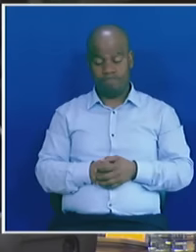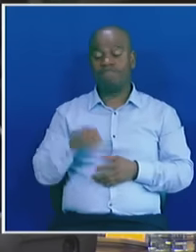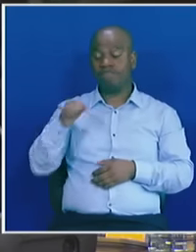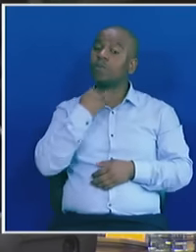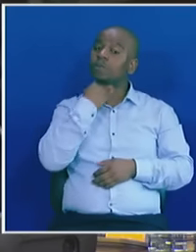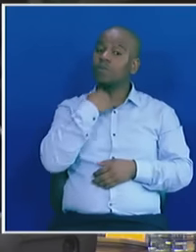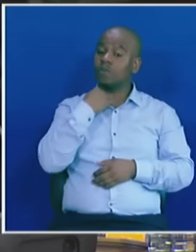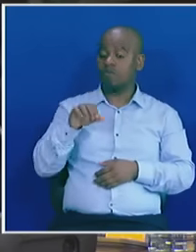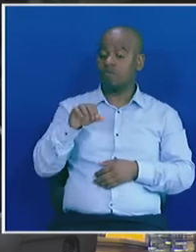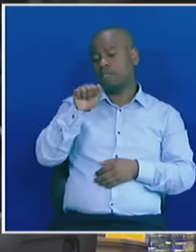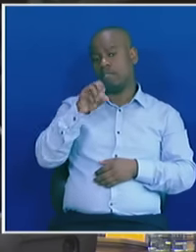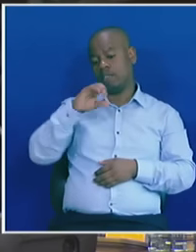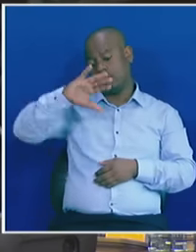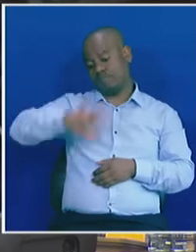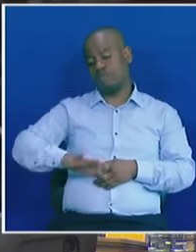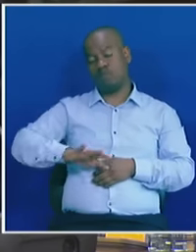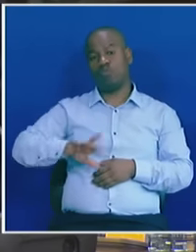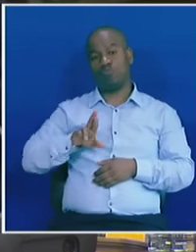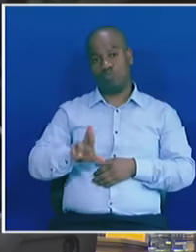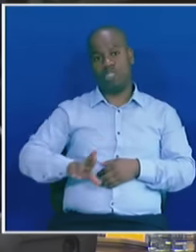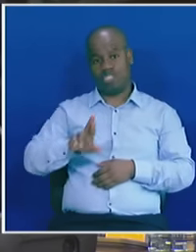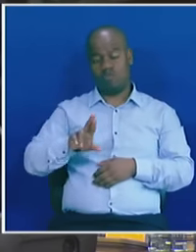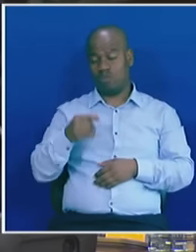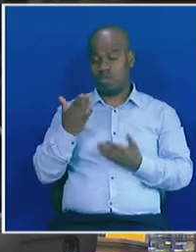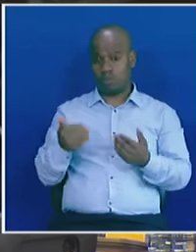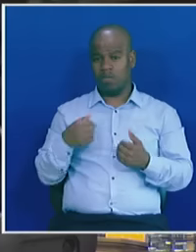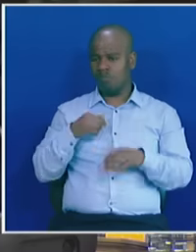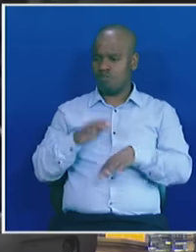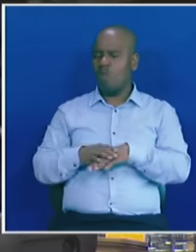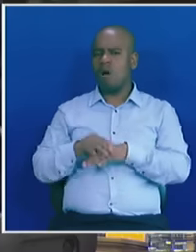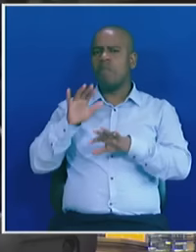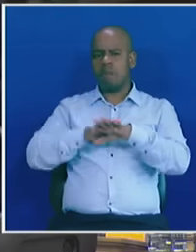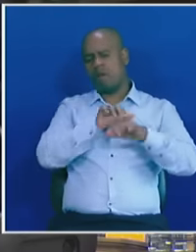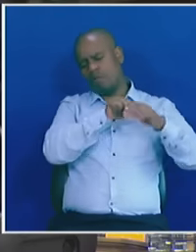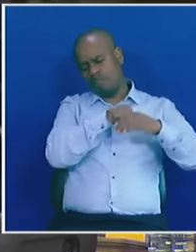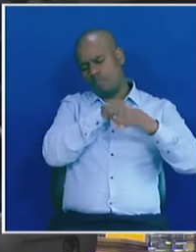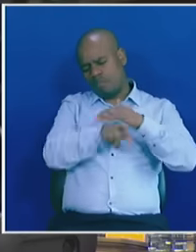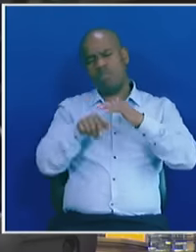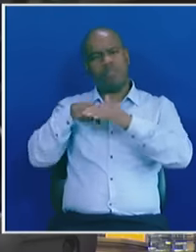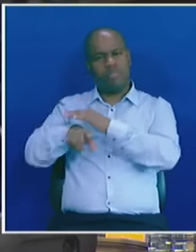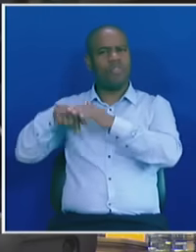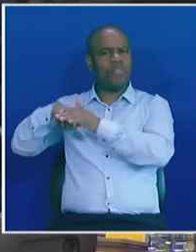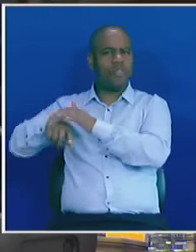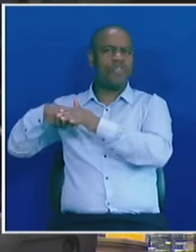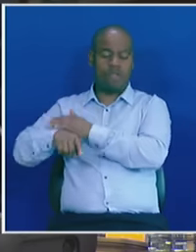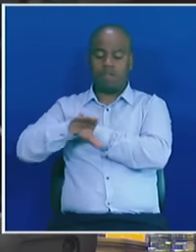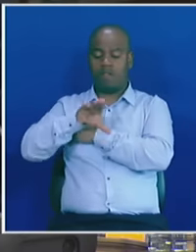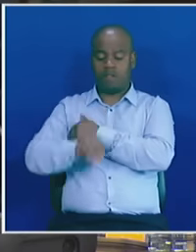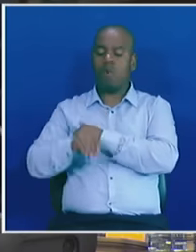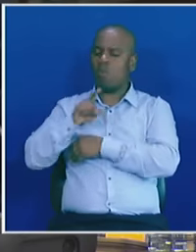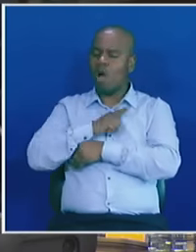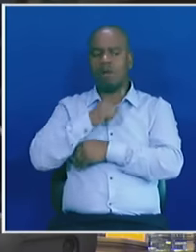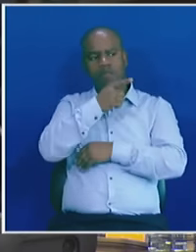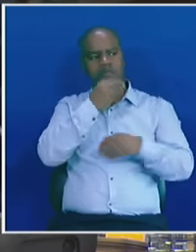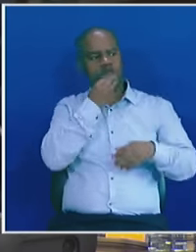in the SADC region, it is expected that we will have an increase of refugees who will look at South Africa to survive the